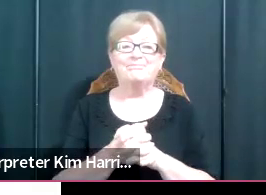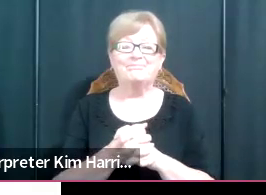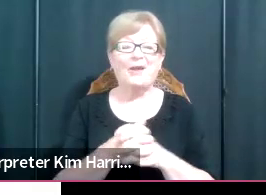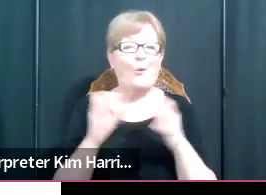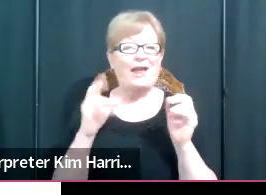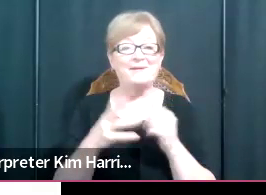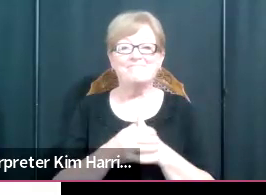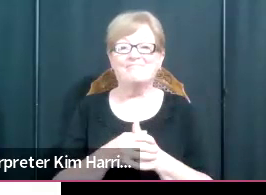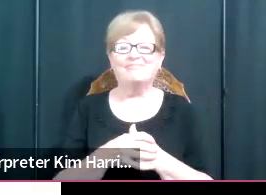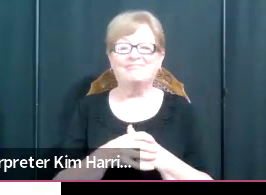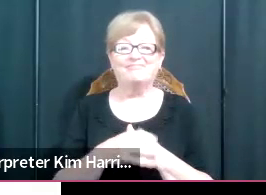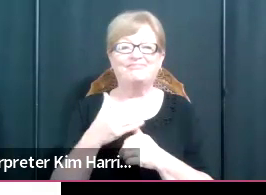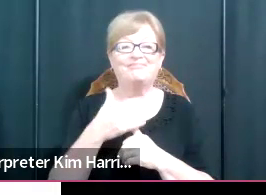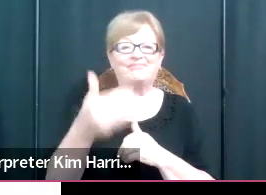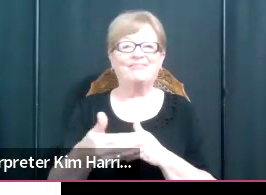Okay.